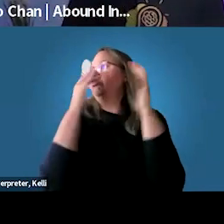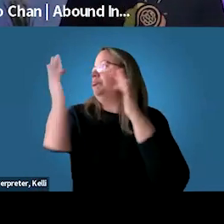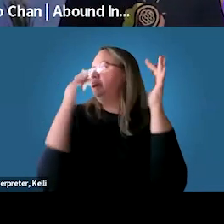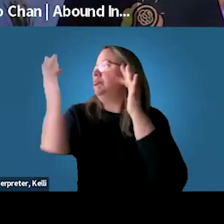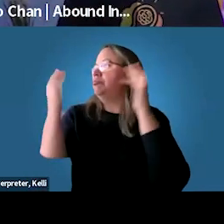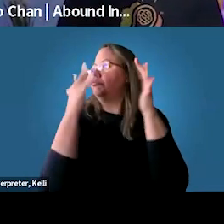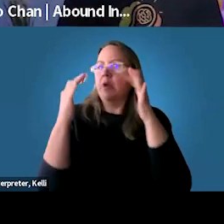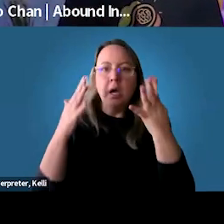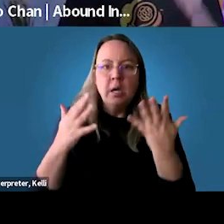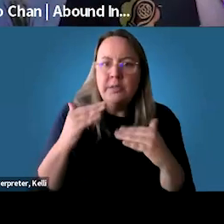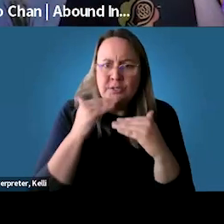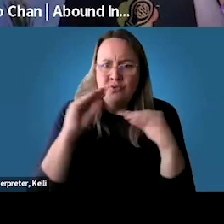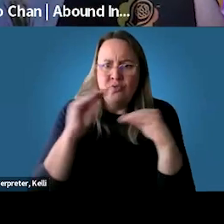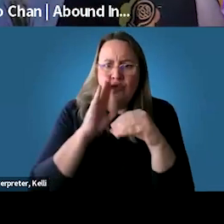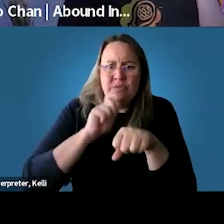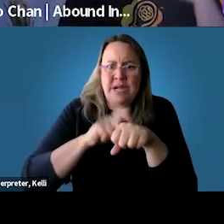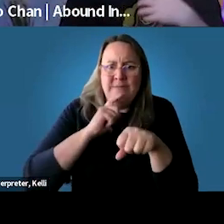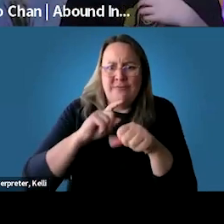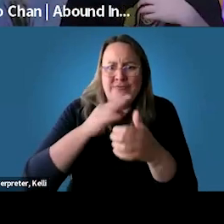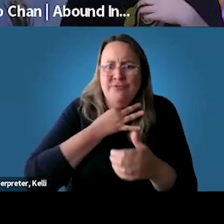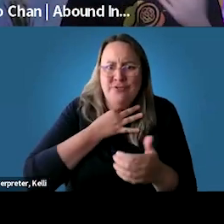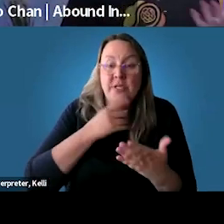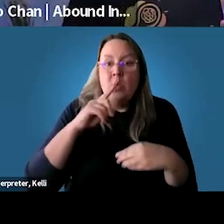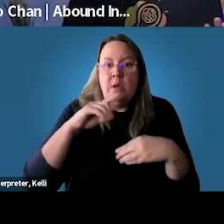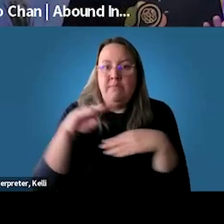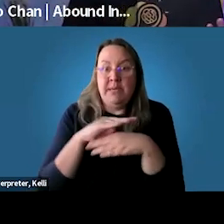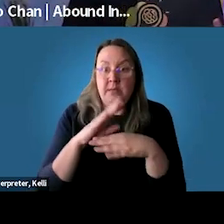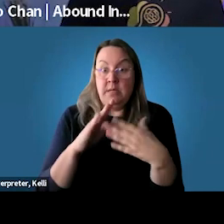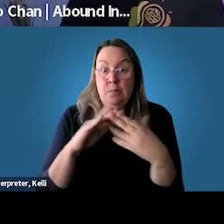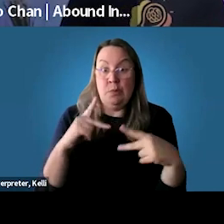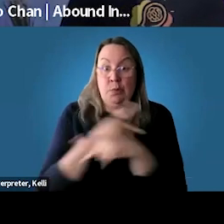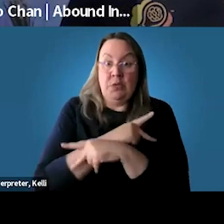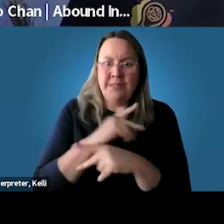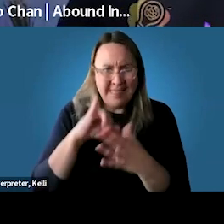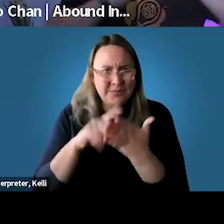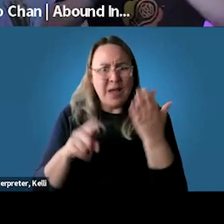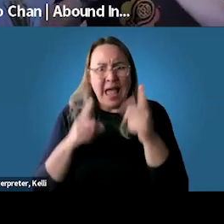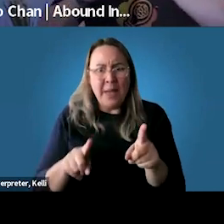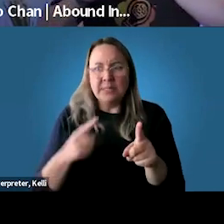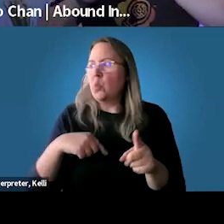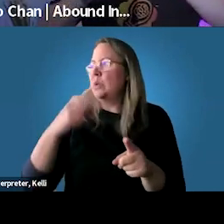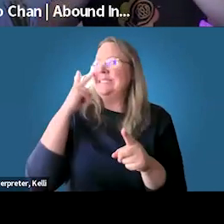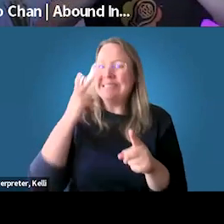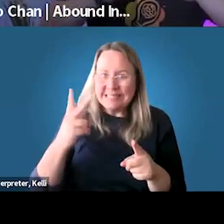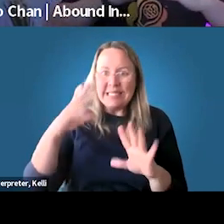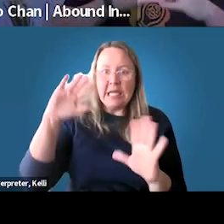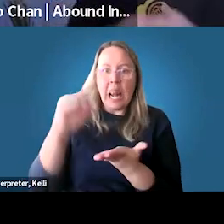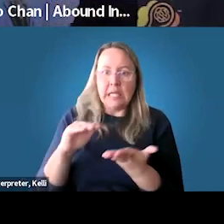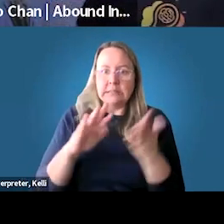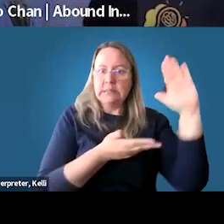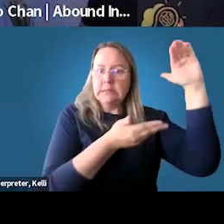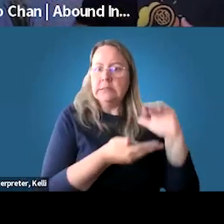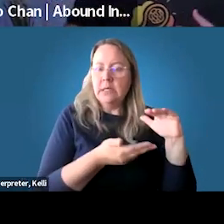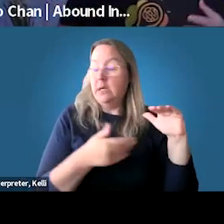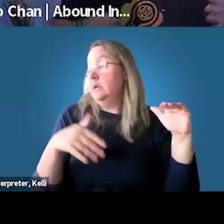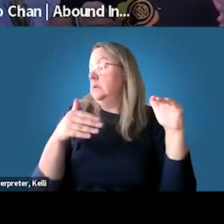curious. And when busyness increases in our life, this is what happens. We see less. Like, you literally see less, right?